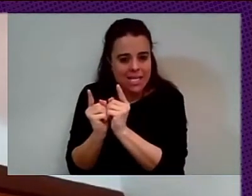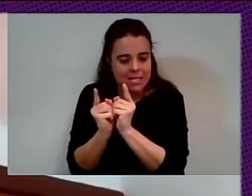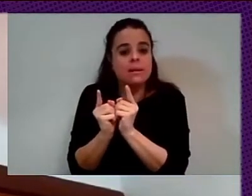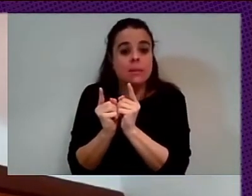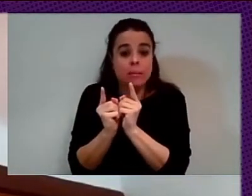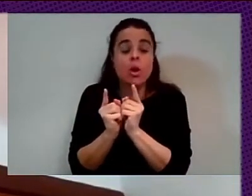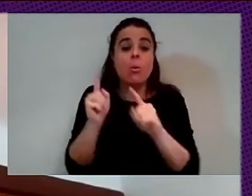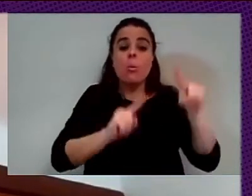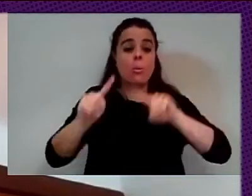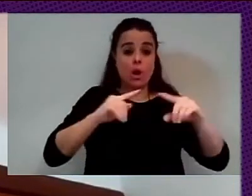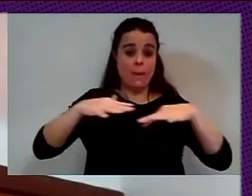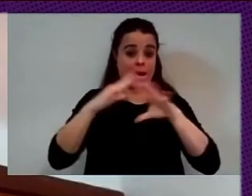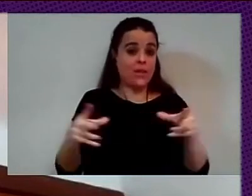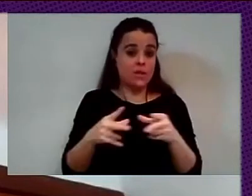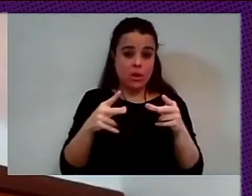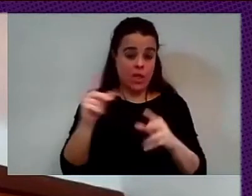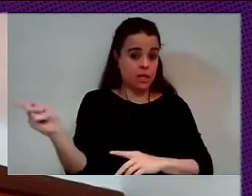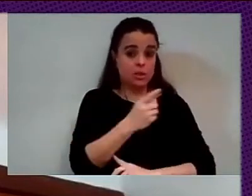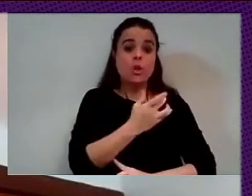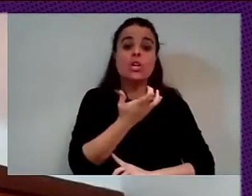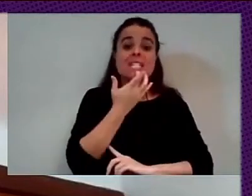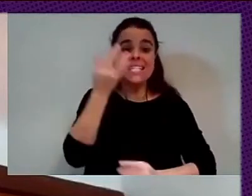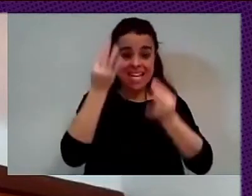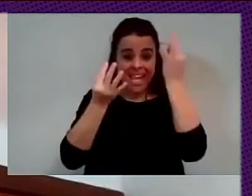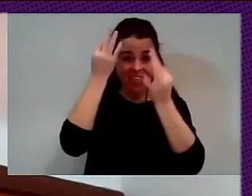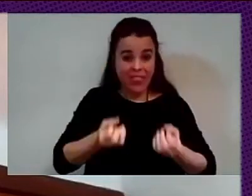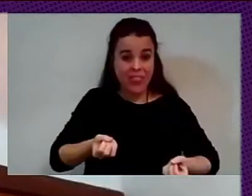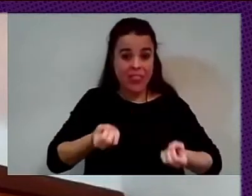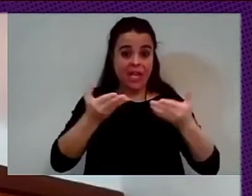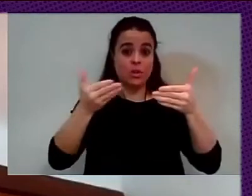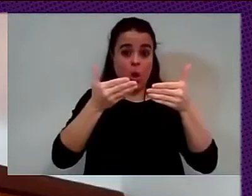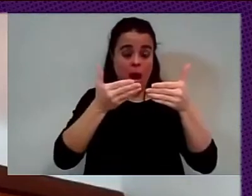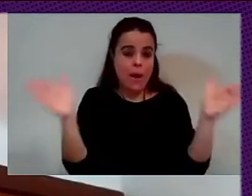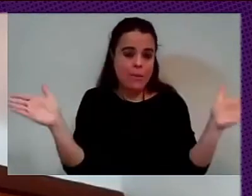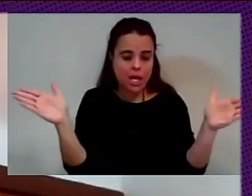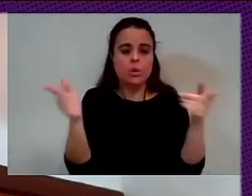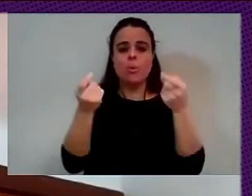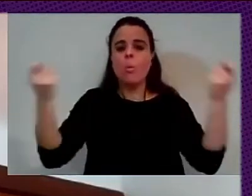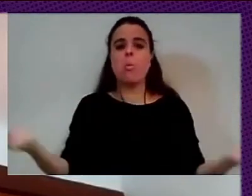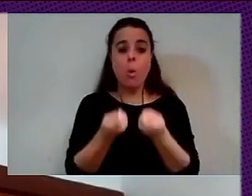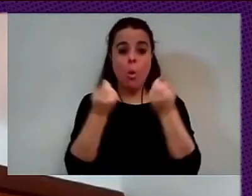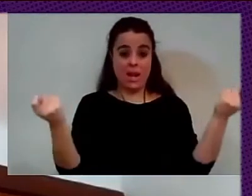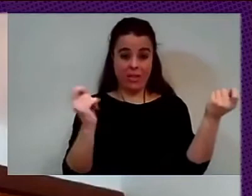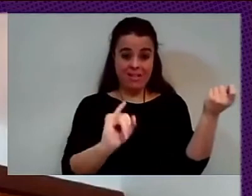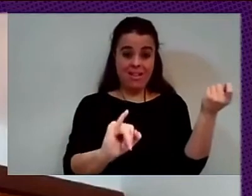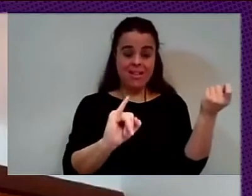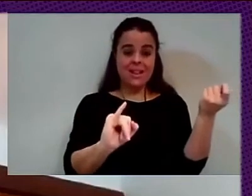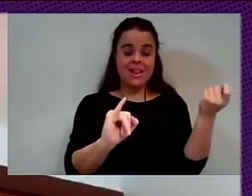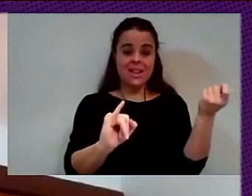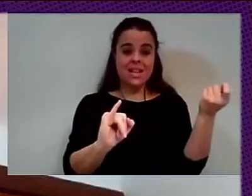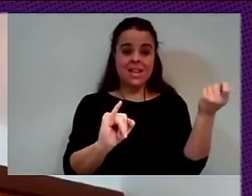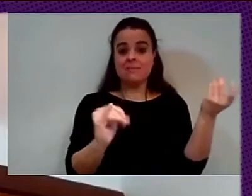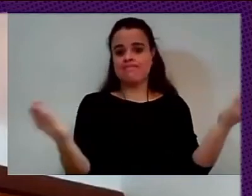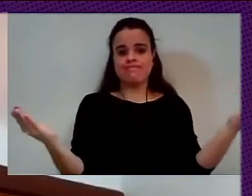open, as, in other words, if it's a public post, you can't stop somebody from seeing it, one. And in a, so you would get